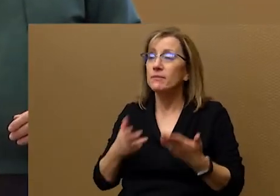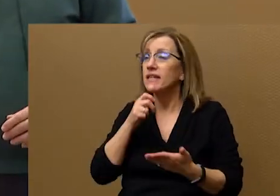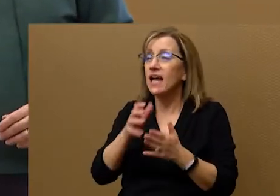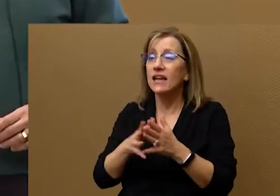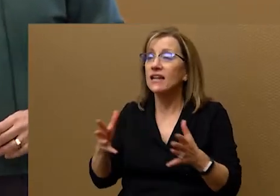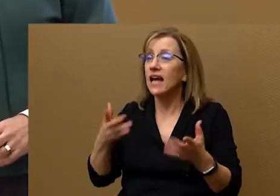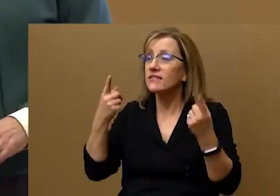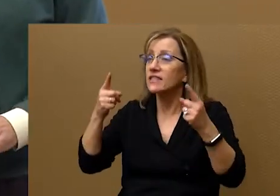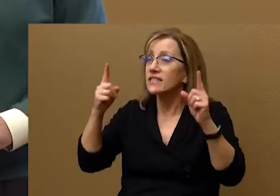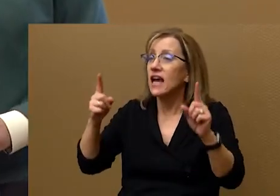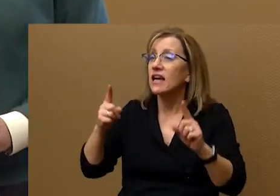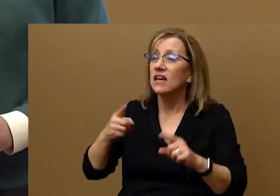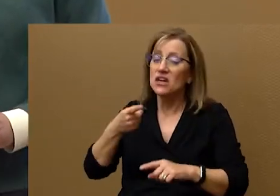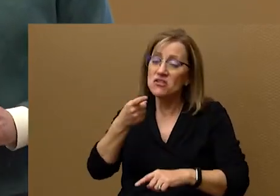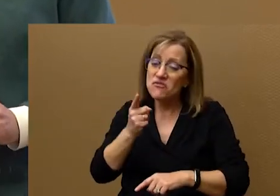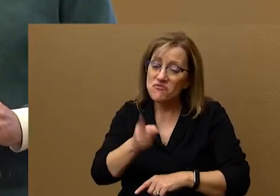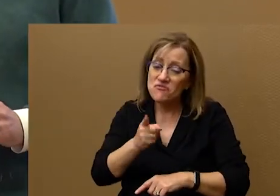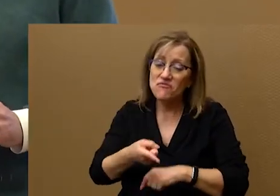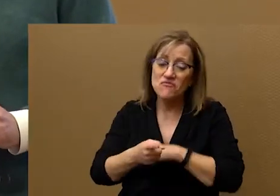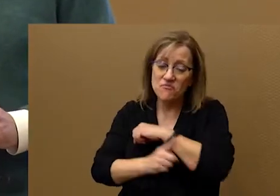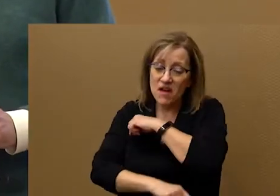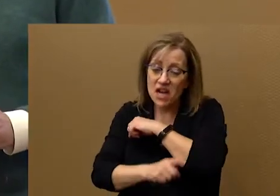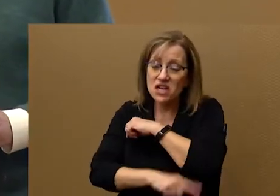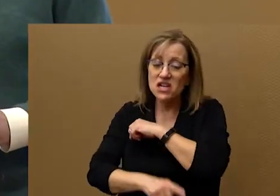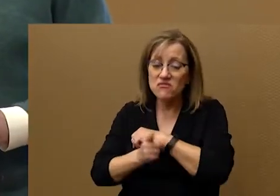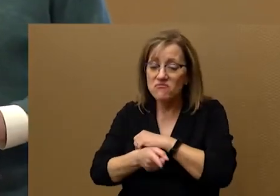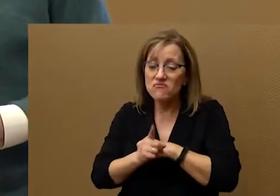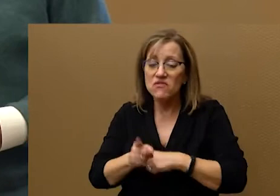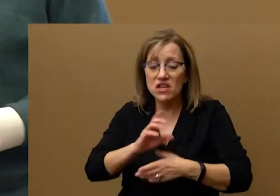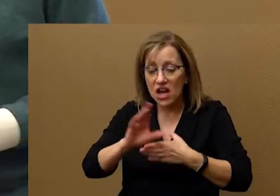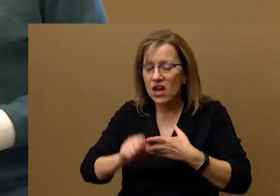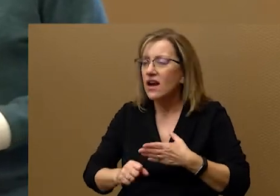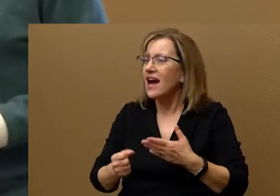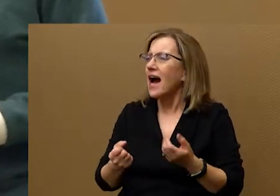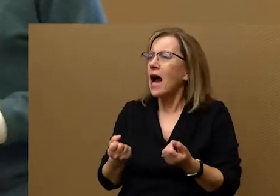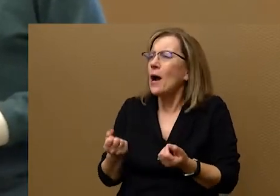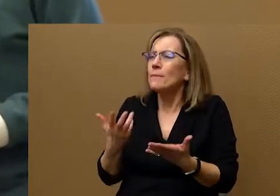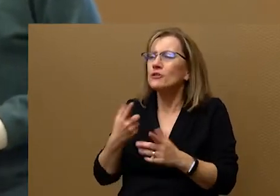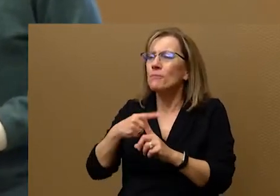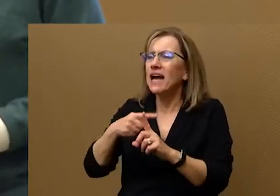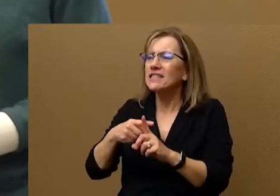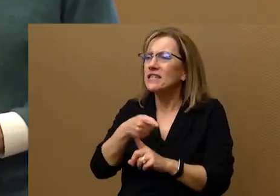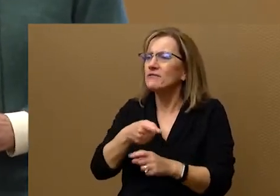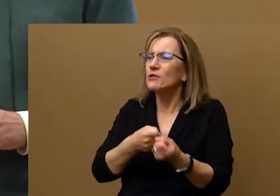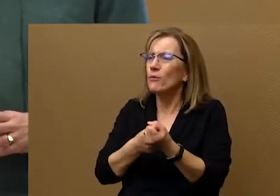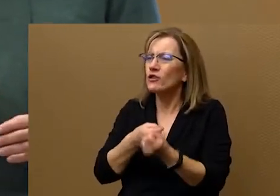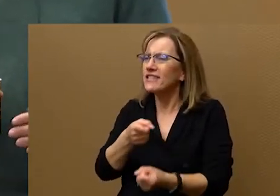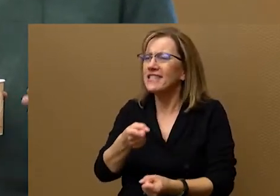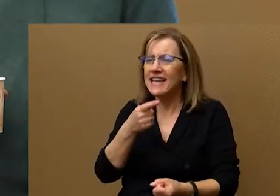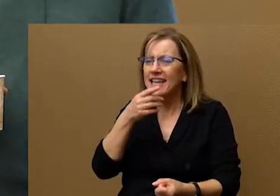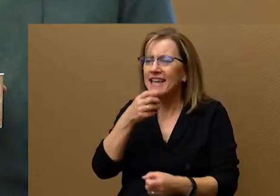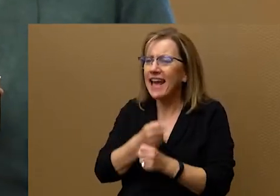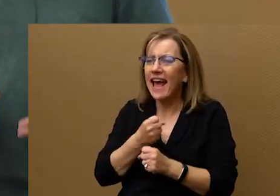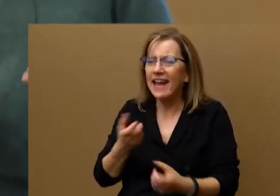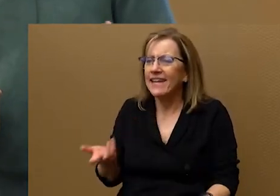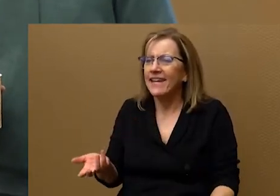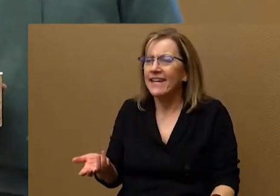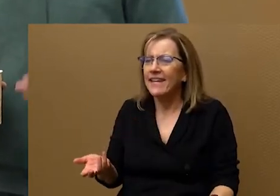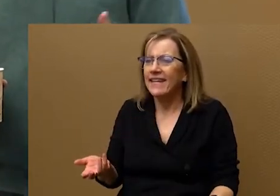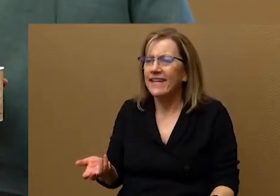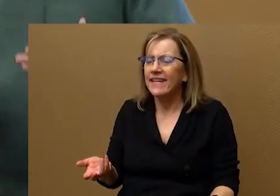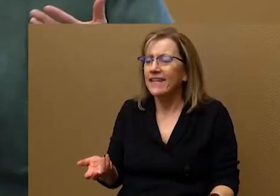life, not a lot of success, a lot of times where he's getting consequences, getting punishments. I don't know how much